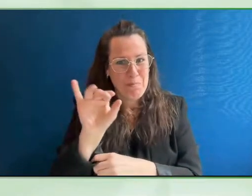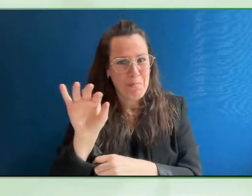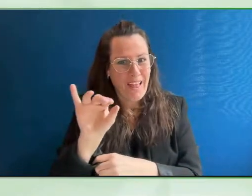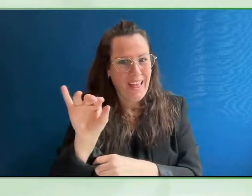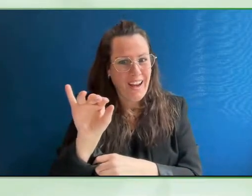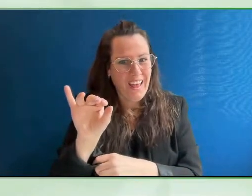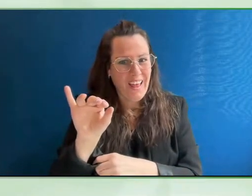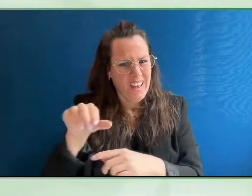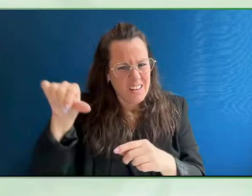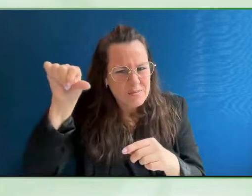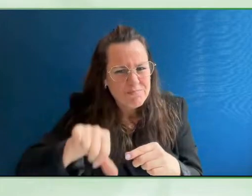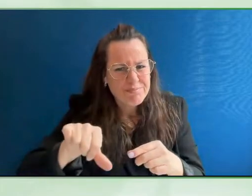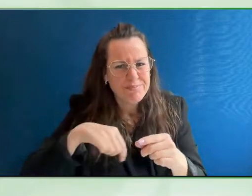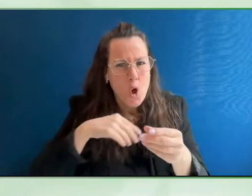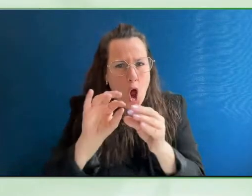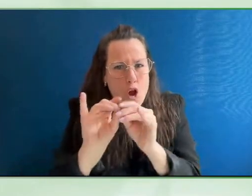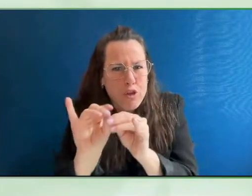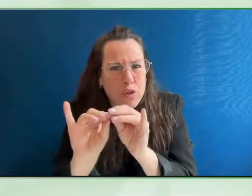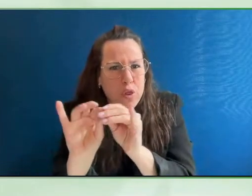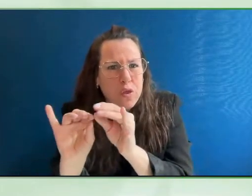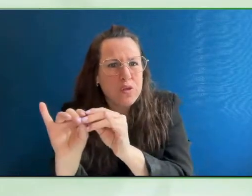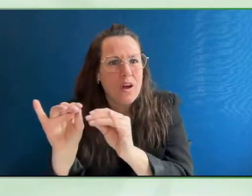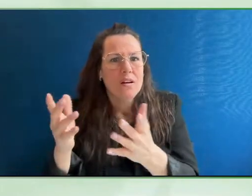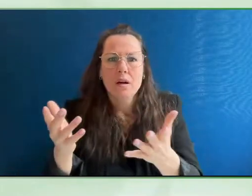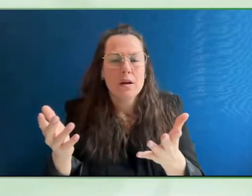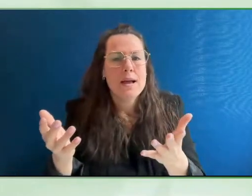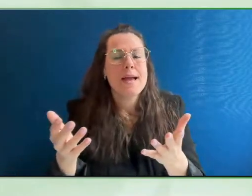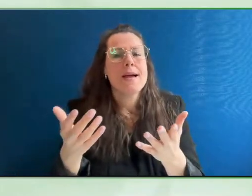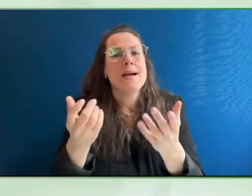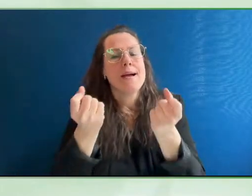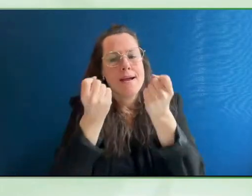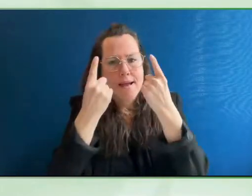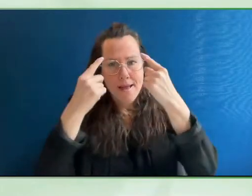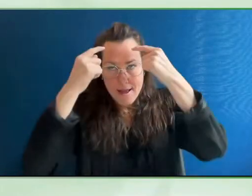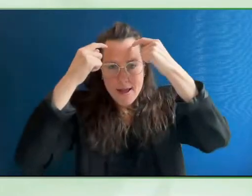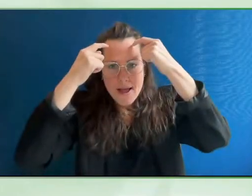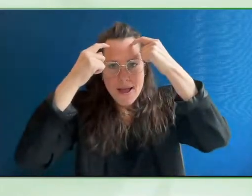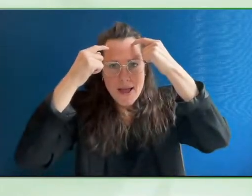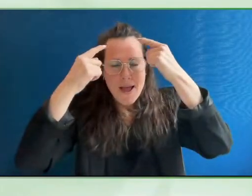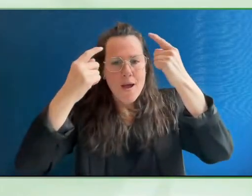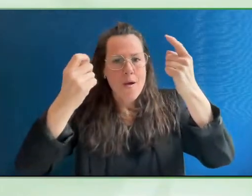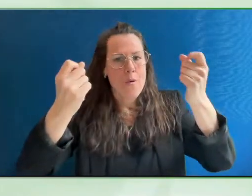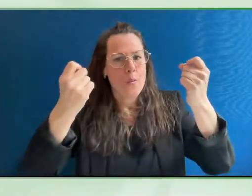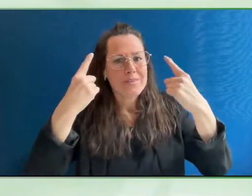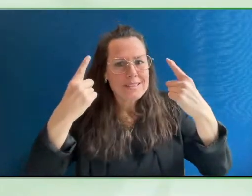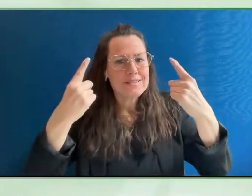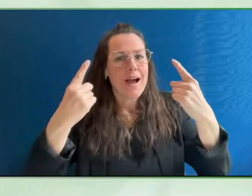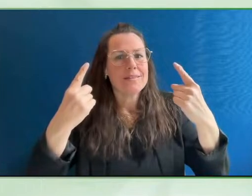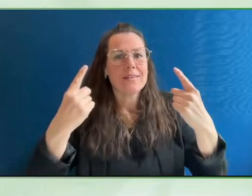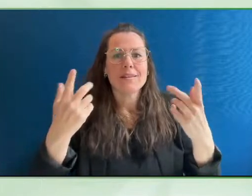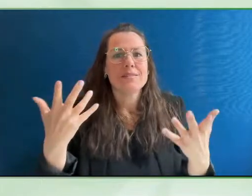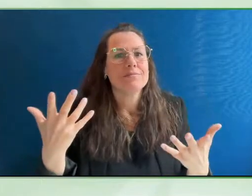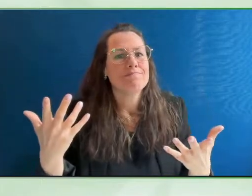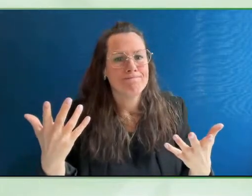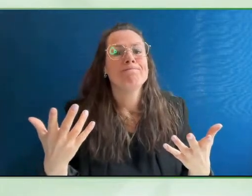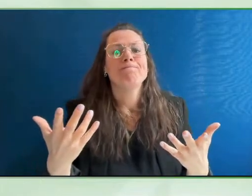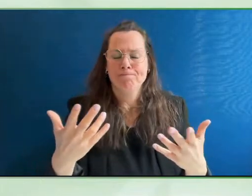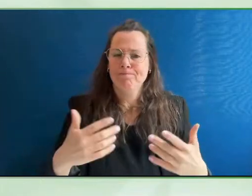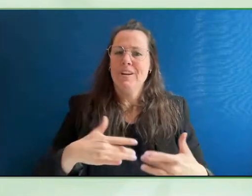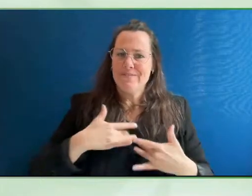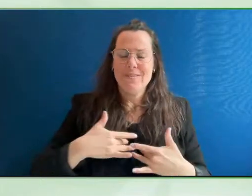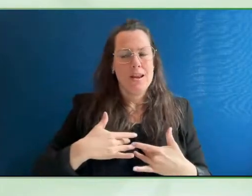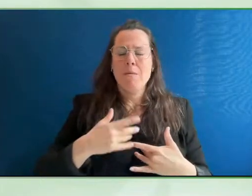you're a software engineer on the ground or a senior director with RSI issues, we're all